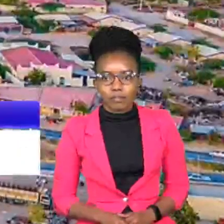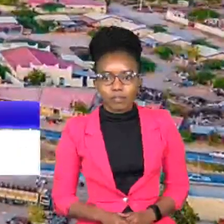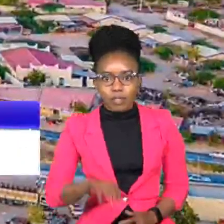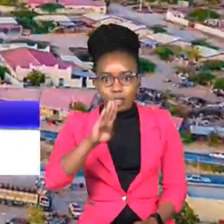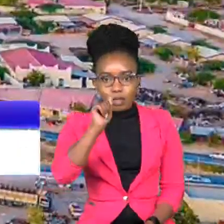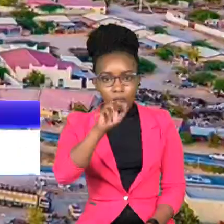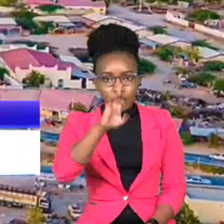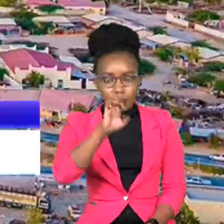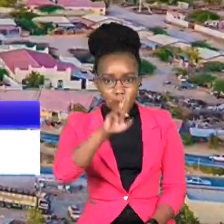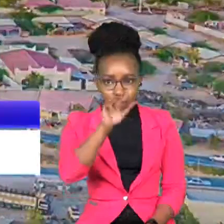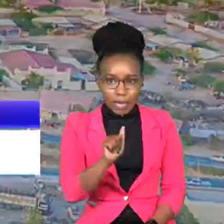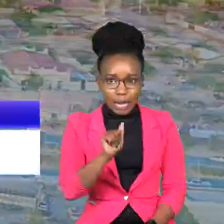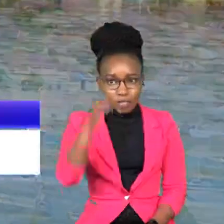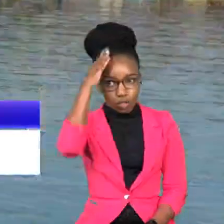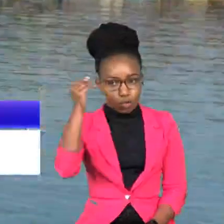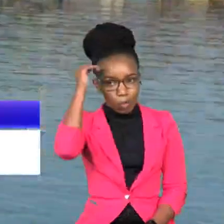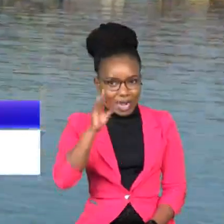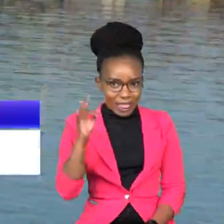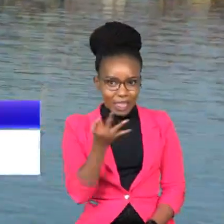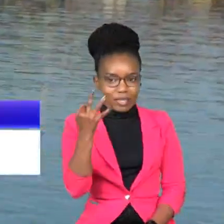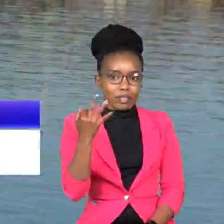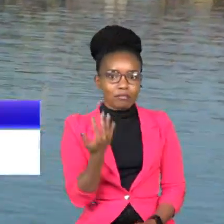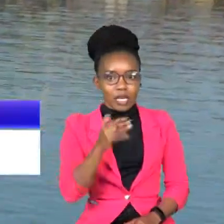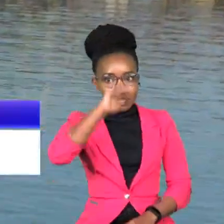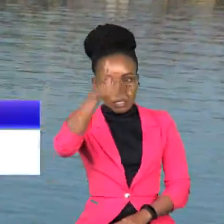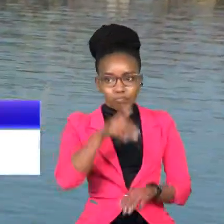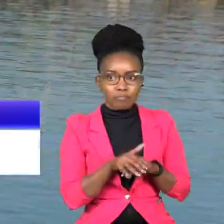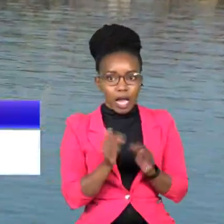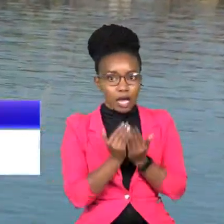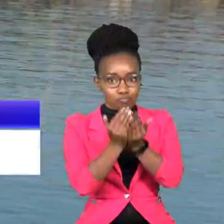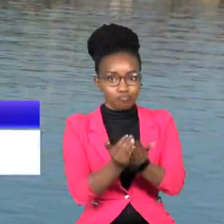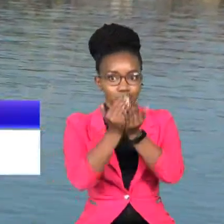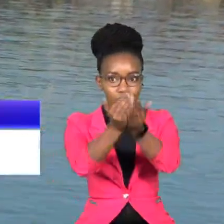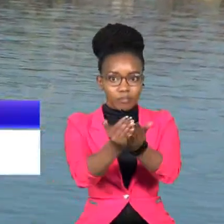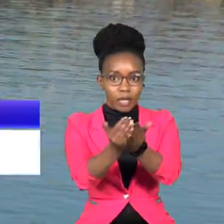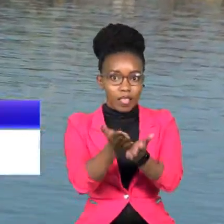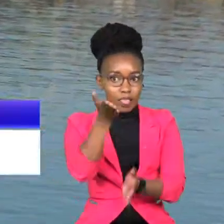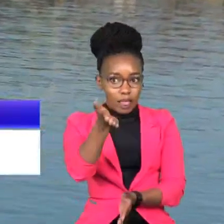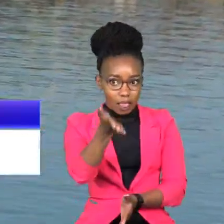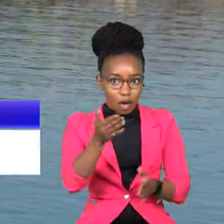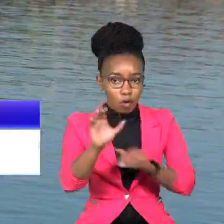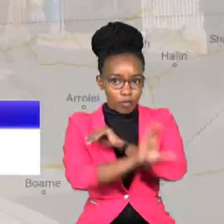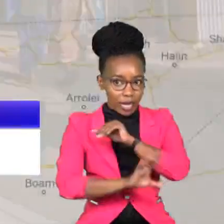Berbera is Somaliland's third largest city and the main seaport of the country.